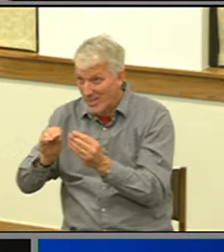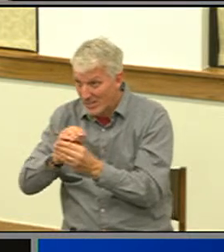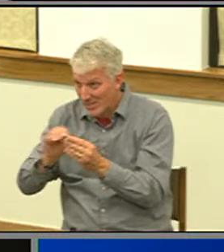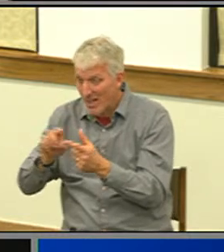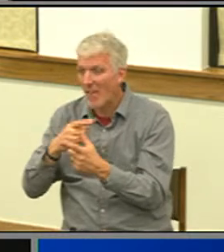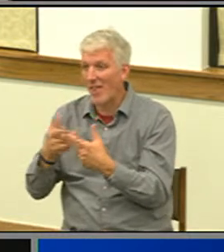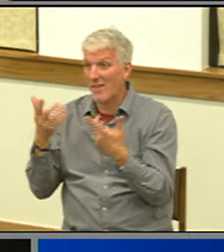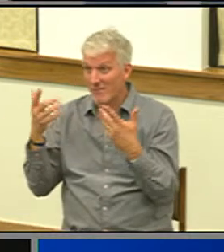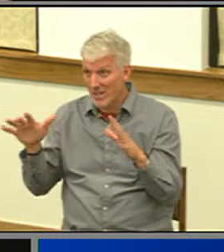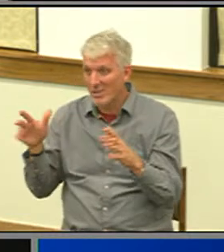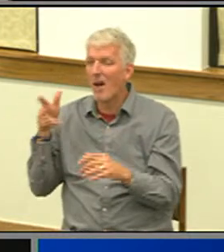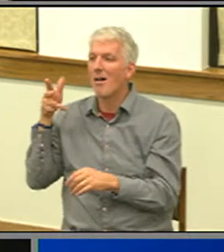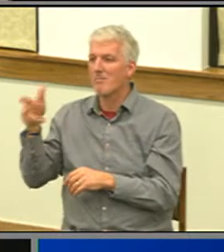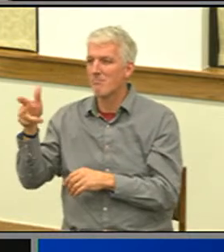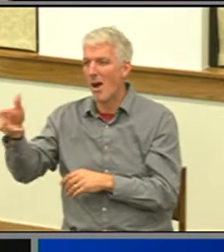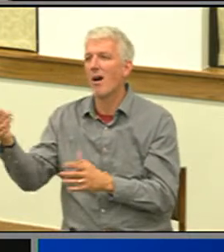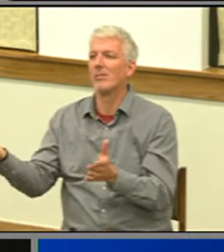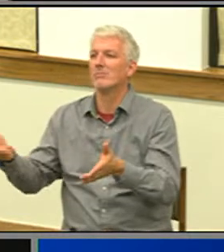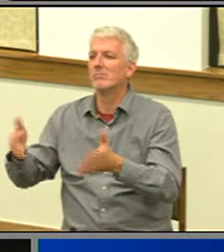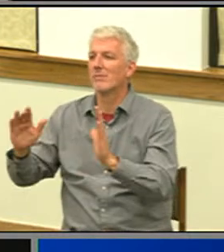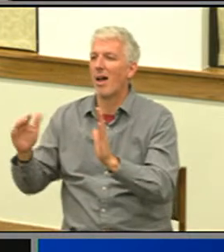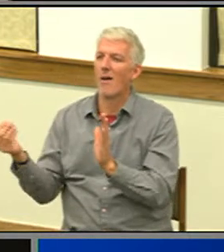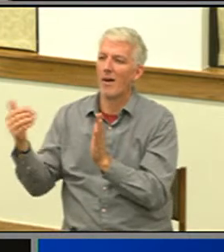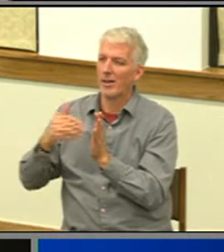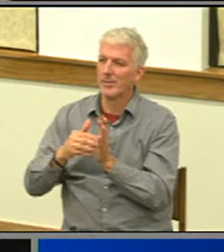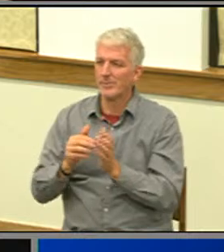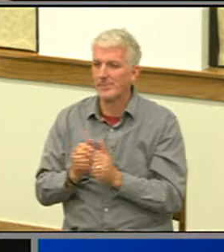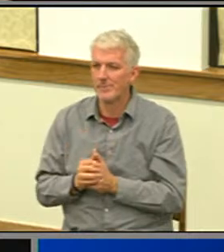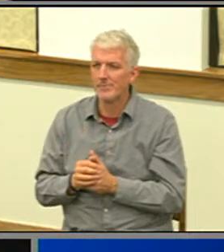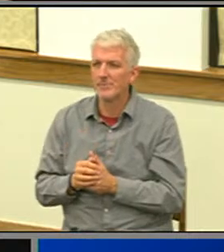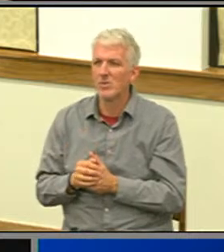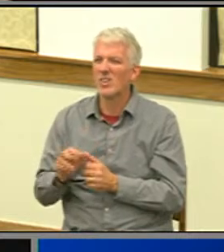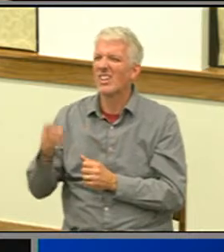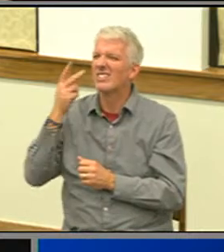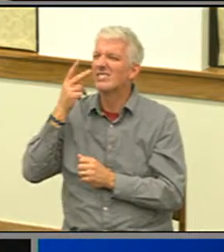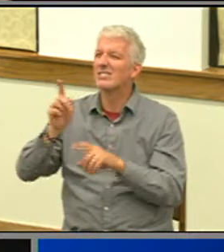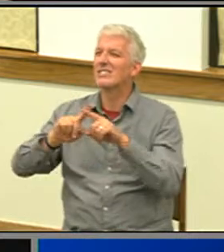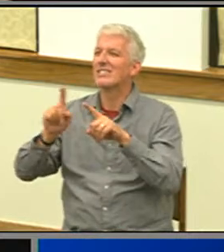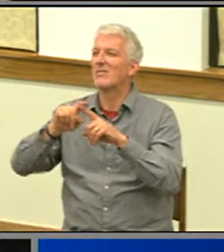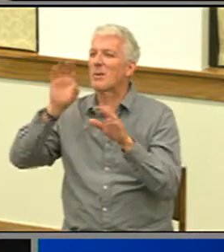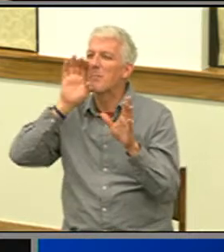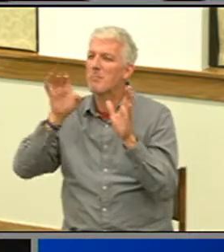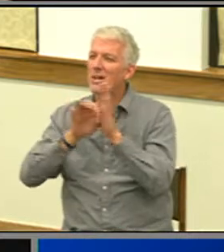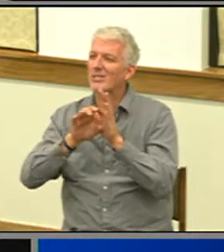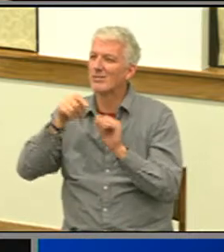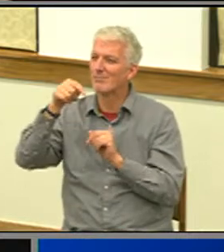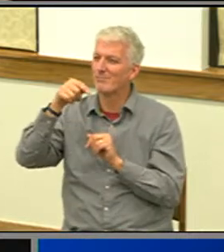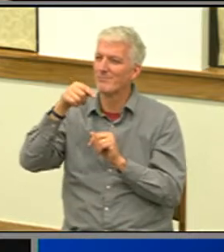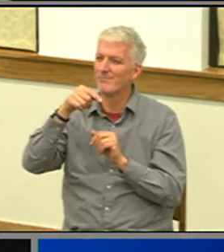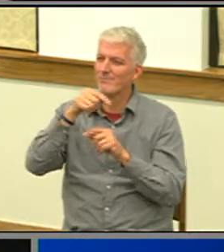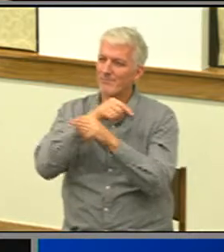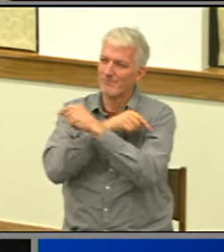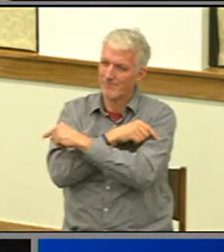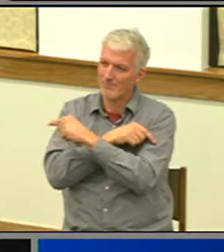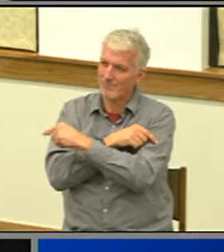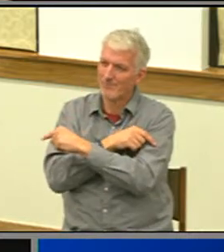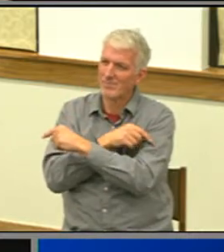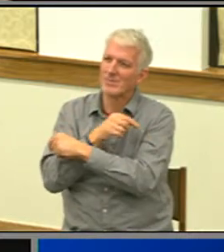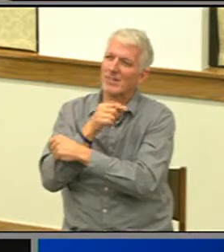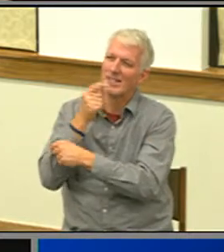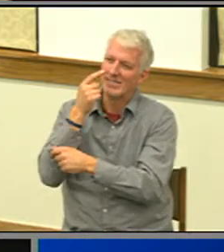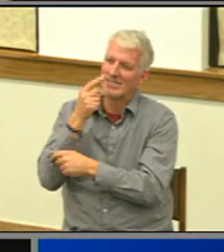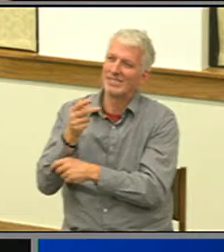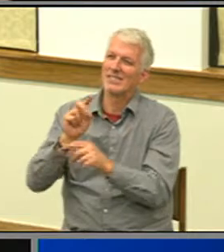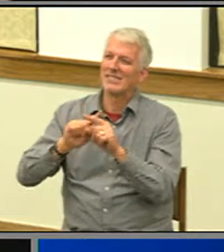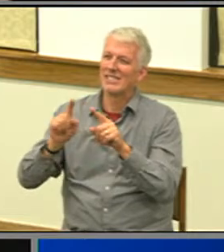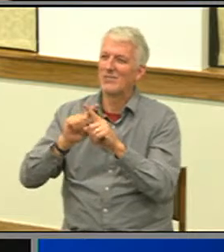There's some visual representations of what resurfacing is. As you can see in the first picture, it's surface planing, which is